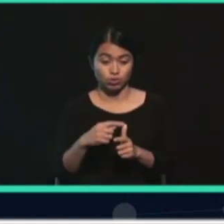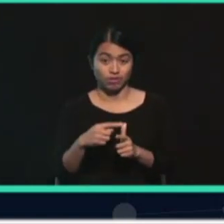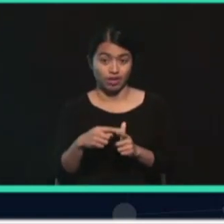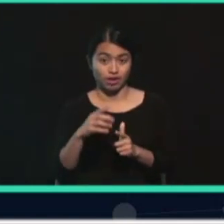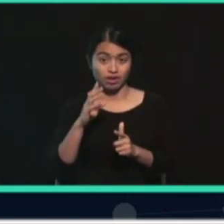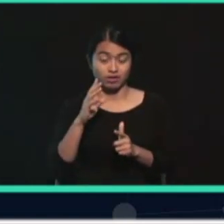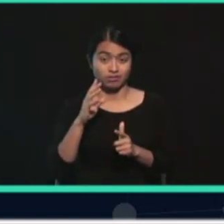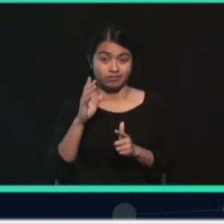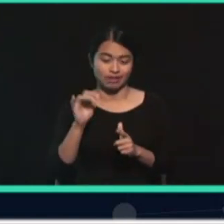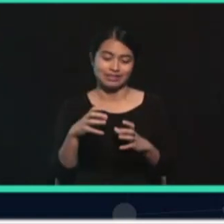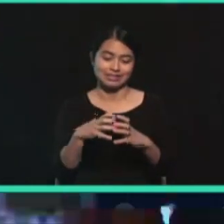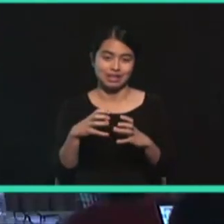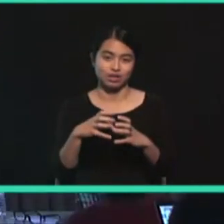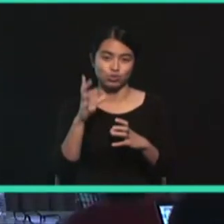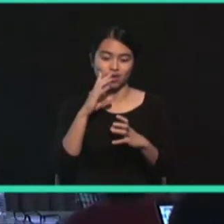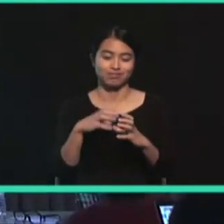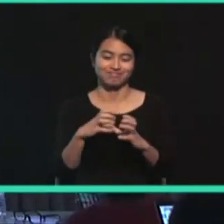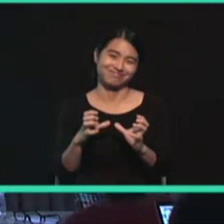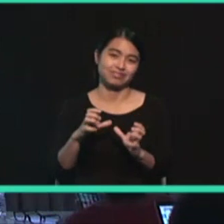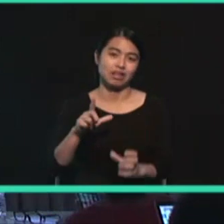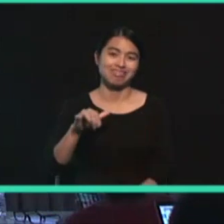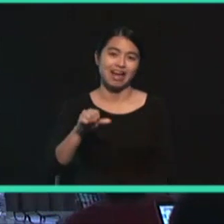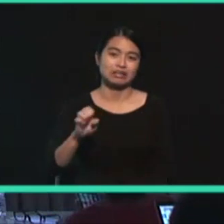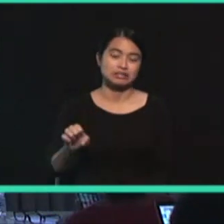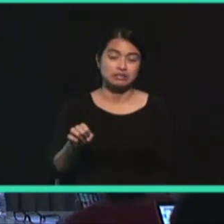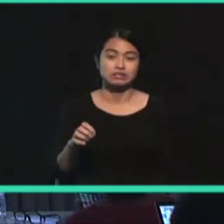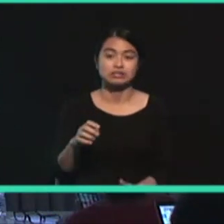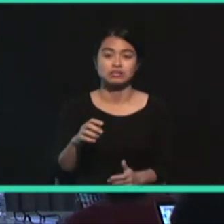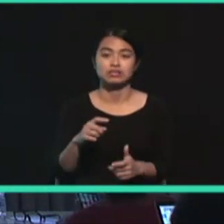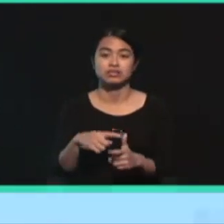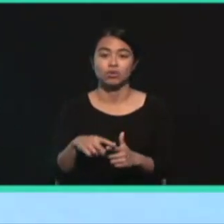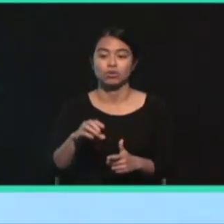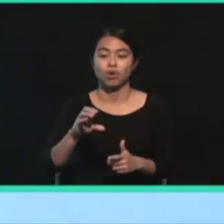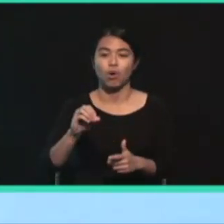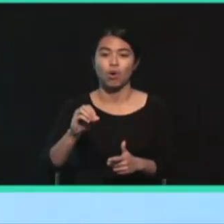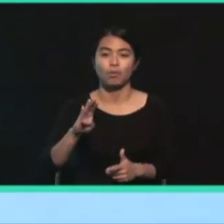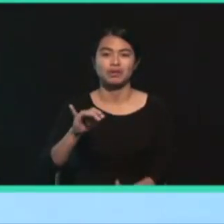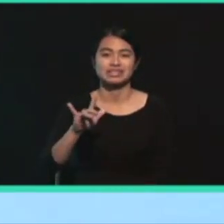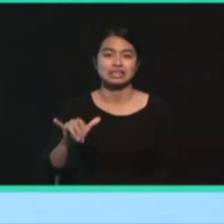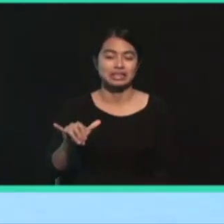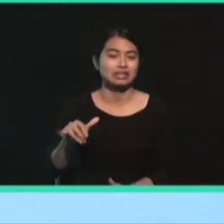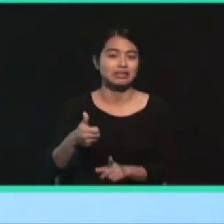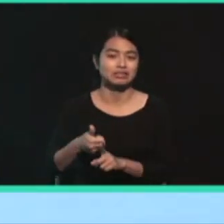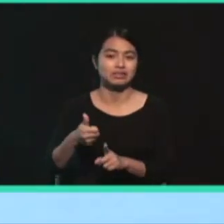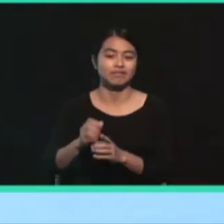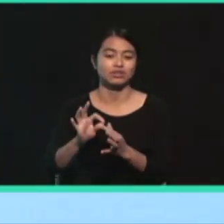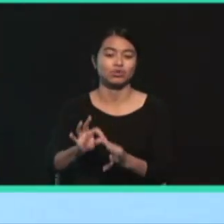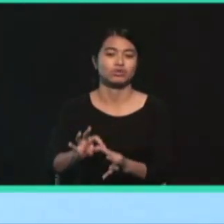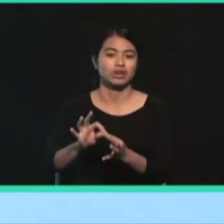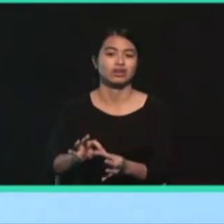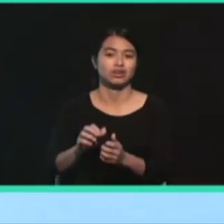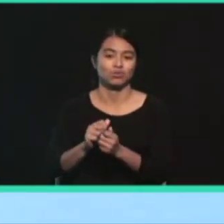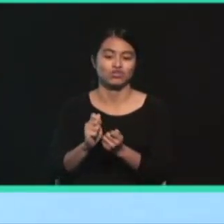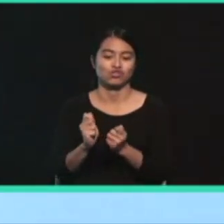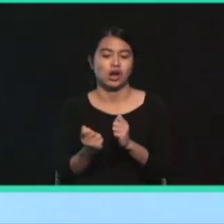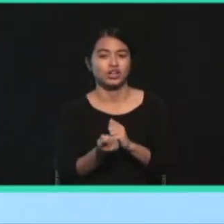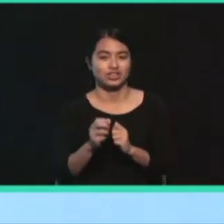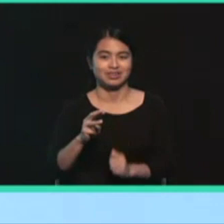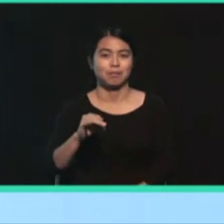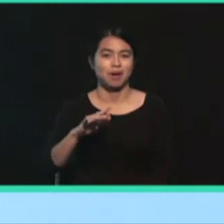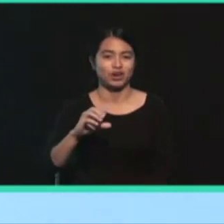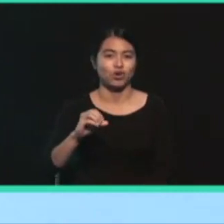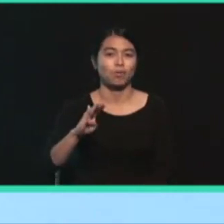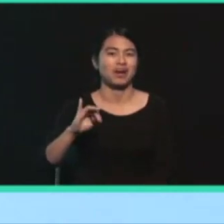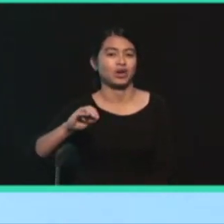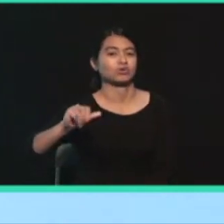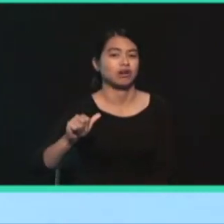in a study a couple of years ago saying that even obesity is associated with changes in the microbiome, and the microbiota might